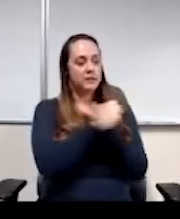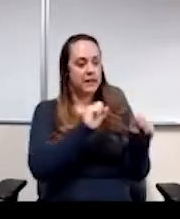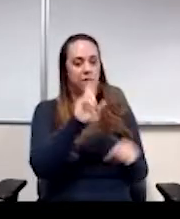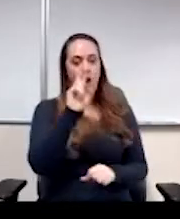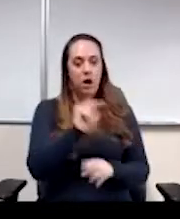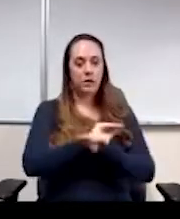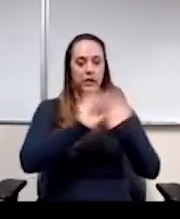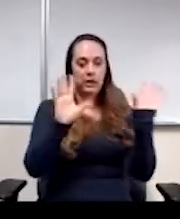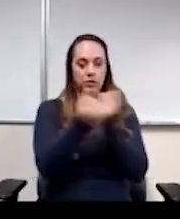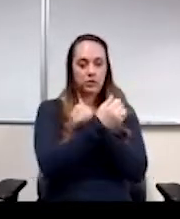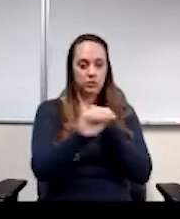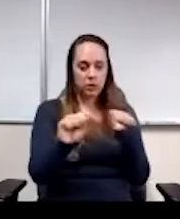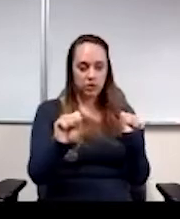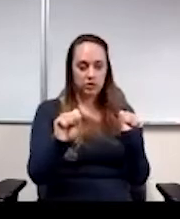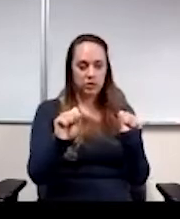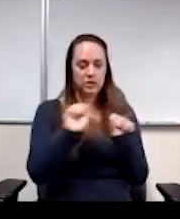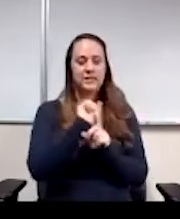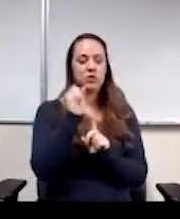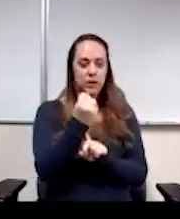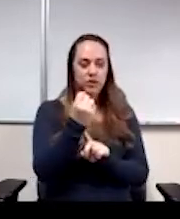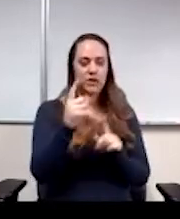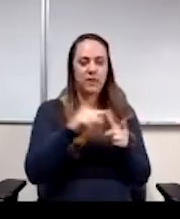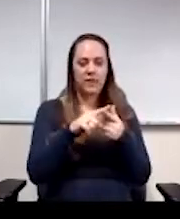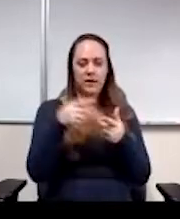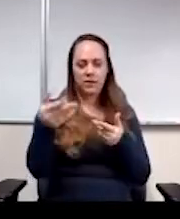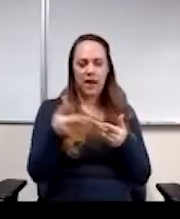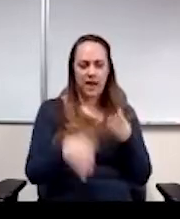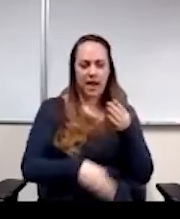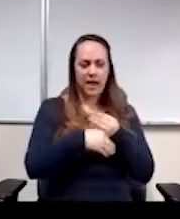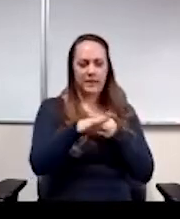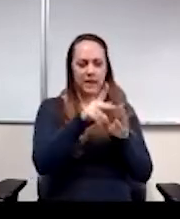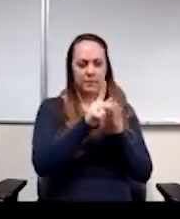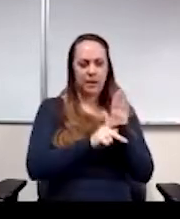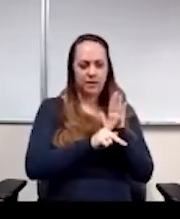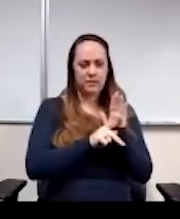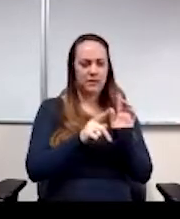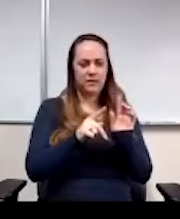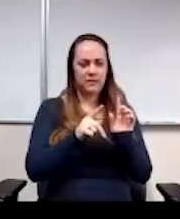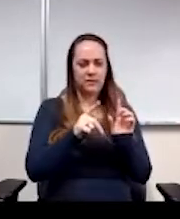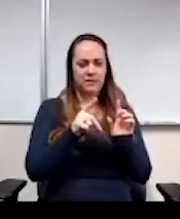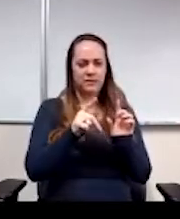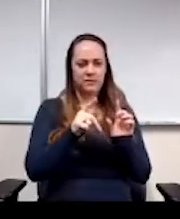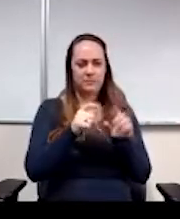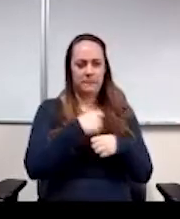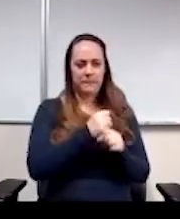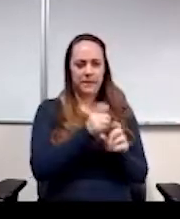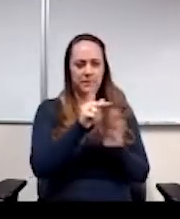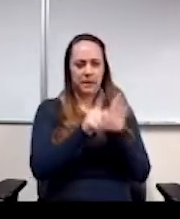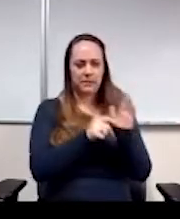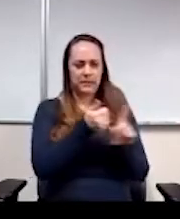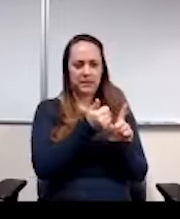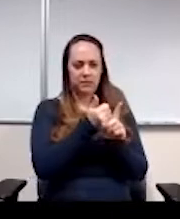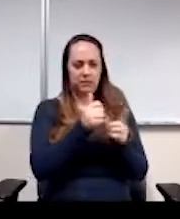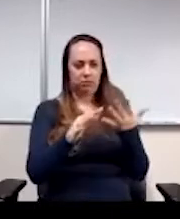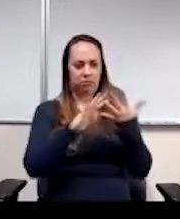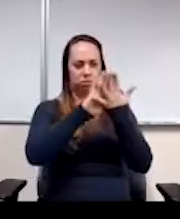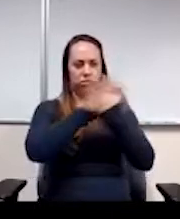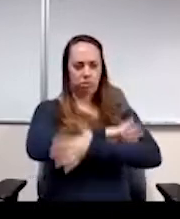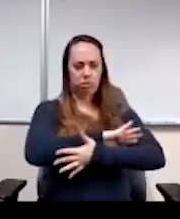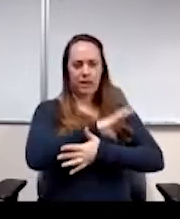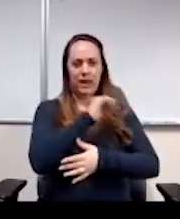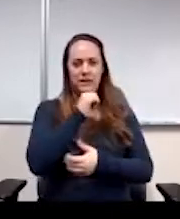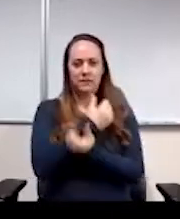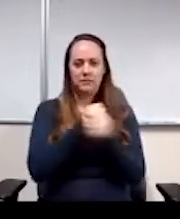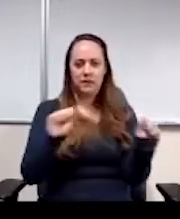unclear situations, introducing that type of an addition to the policy is going to make the policy itself unclear and therefore